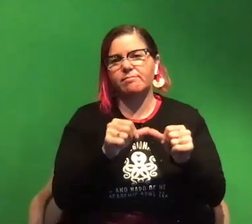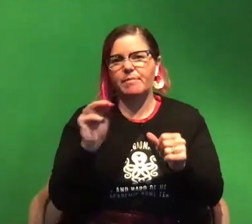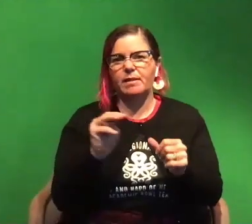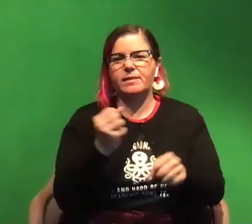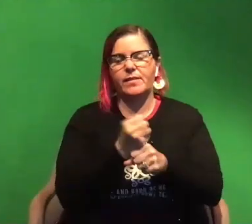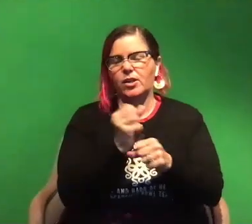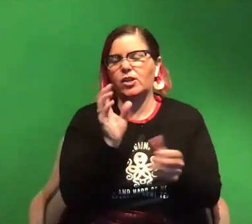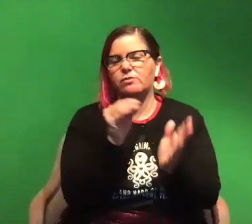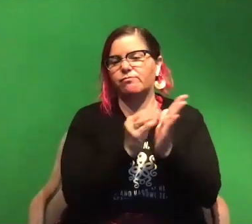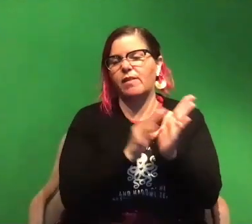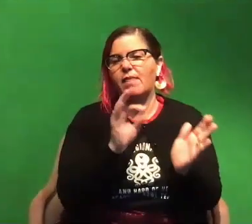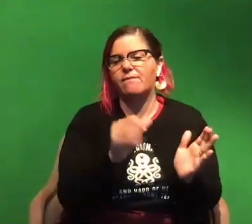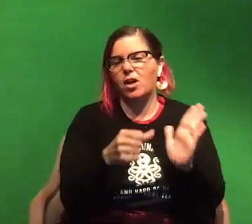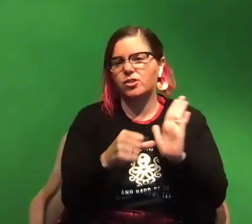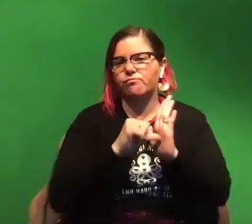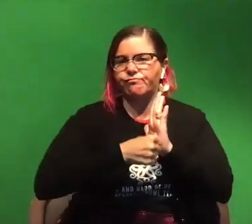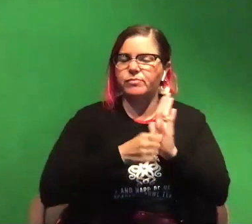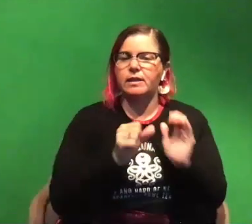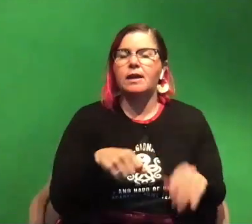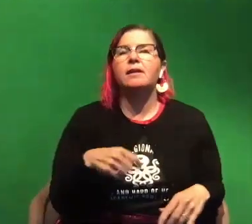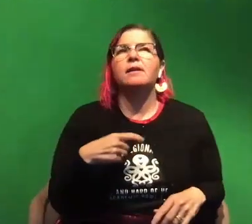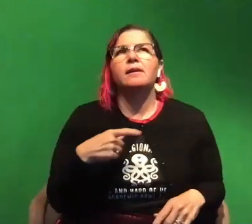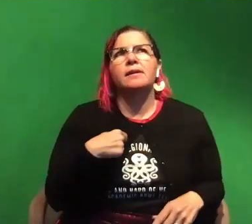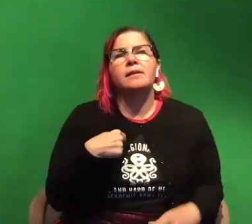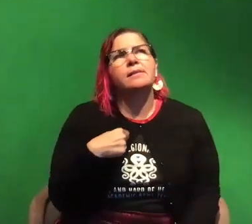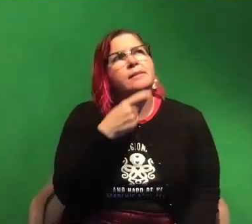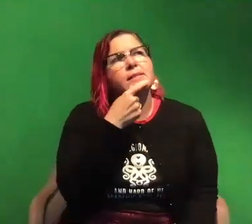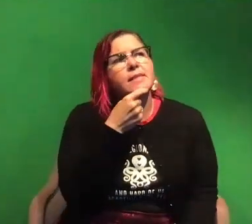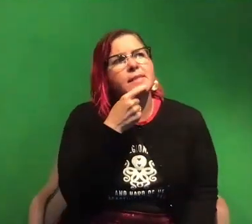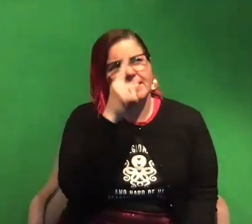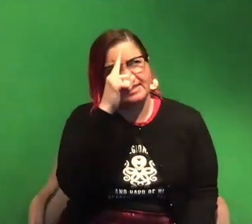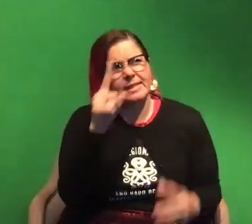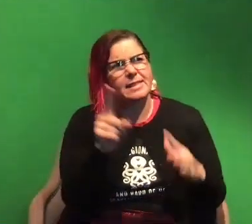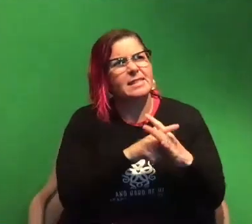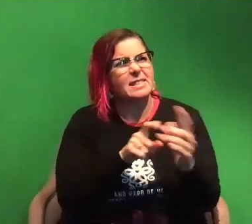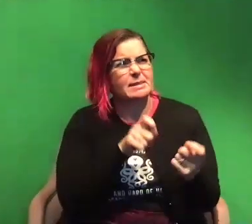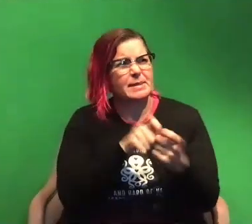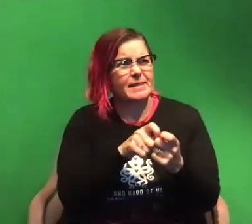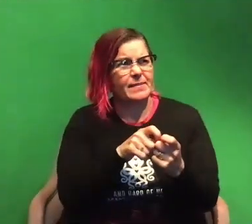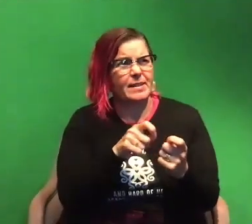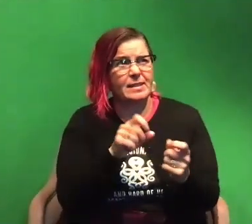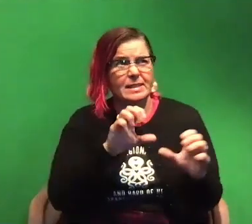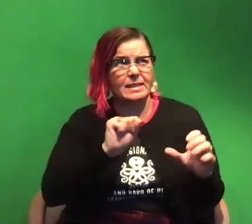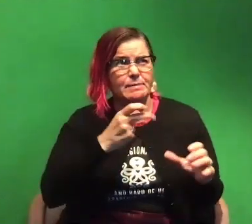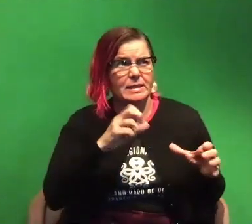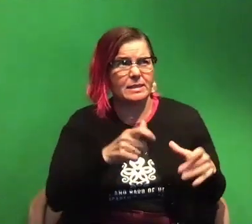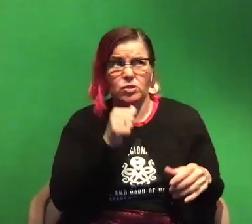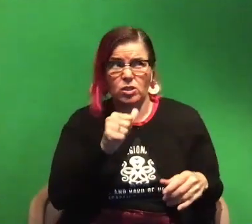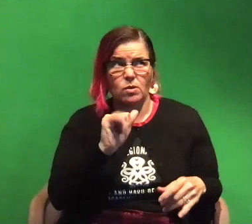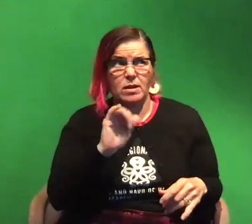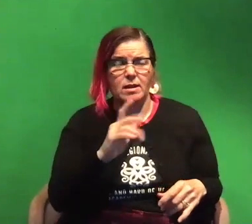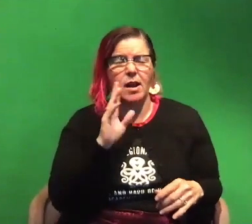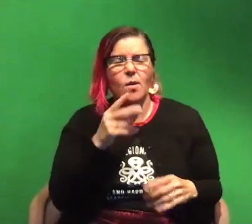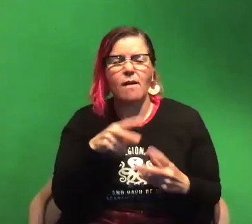the fossil records. Off the top of my head, I don't know. Sarah, can you, do you know what species don't ink? I know there are a couple.